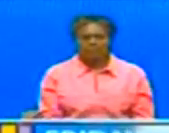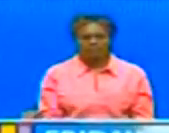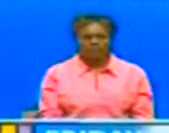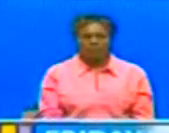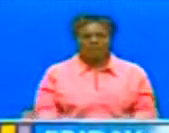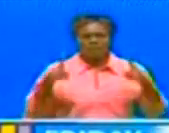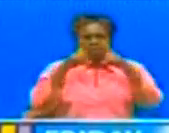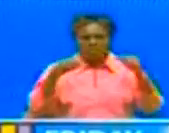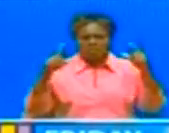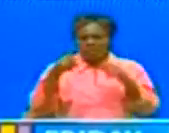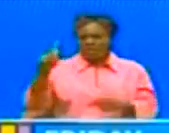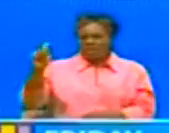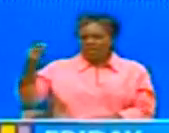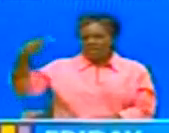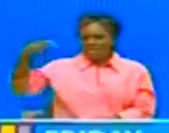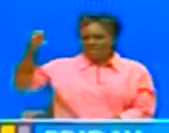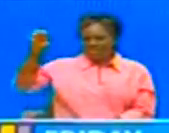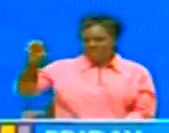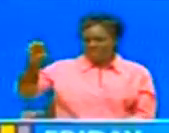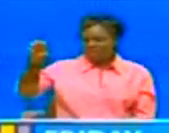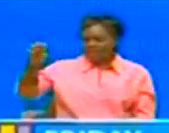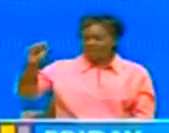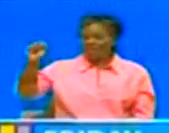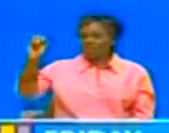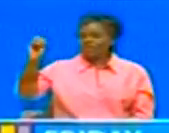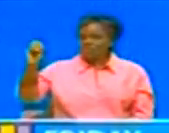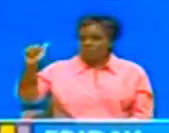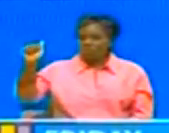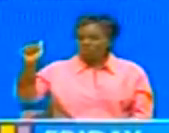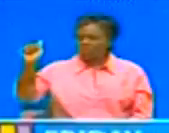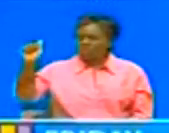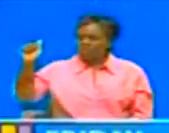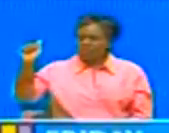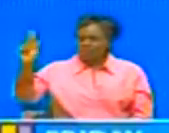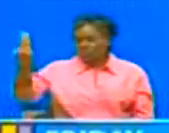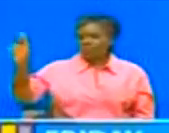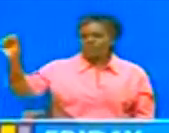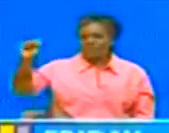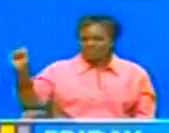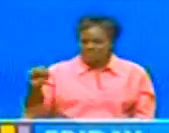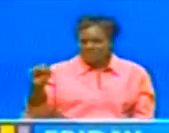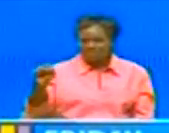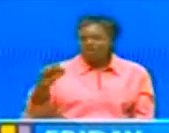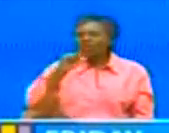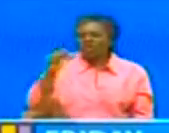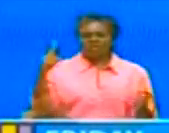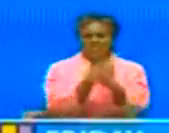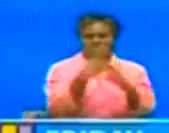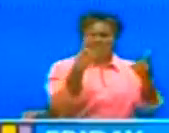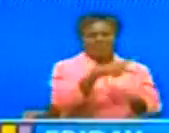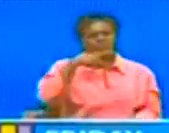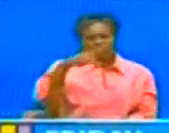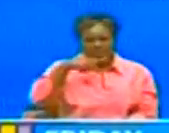The word is thesaurus. Uh-huh. Thesaurus. Thesaurus. Not thesaurus, mm-hmm. Not thesiras,